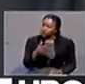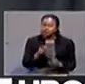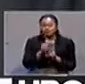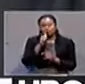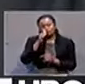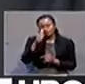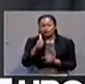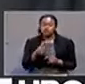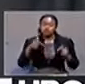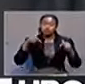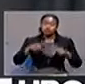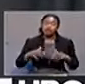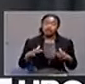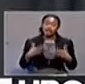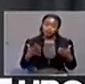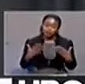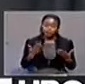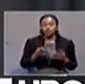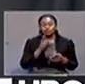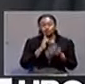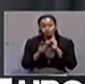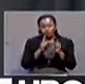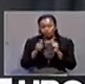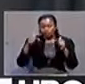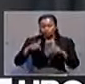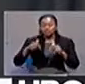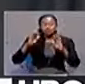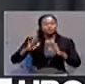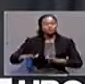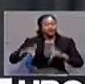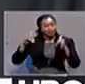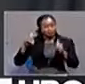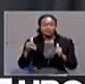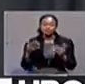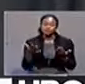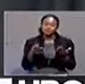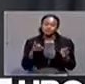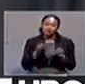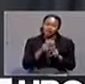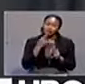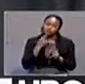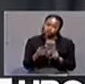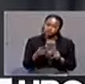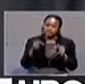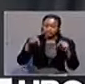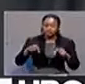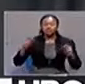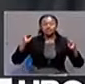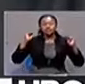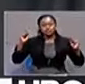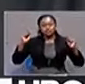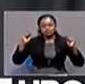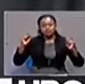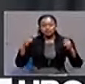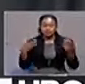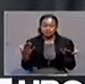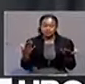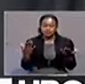And today, I'm happy to talk in this parliament to say this is a testimony of a